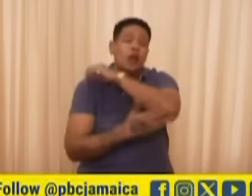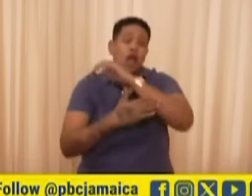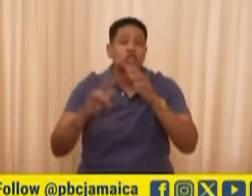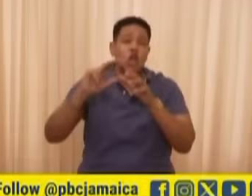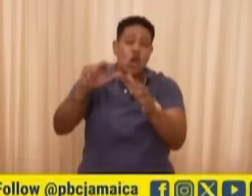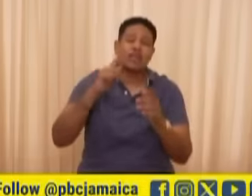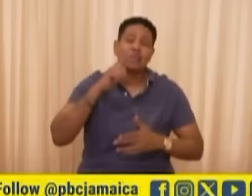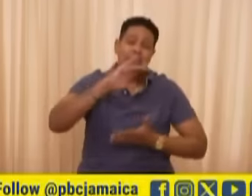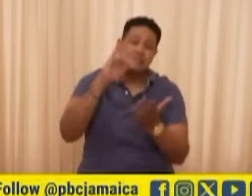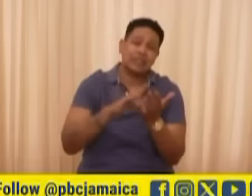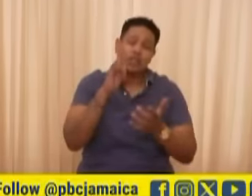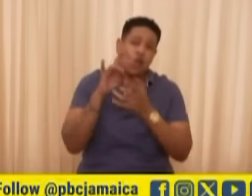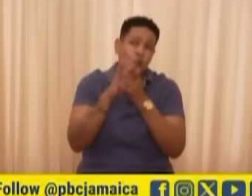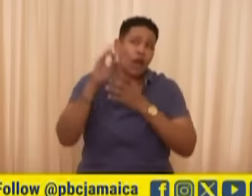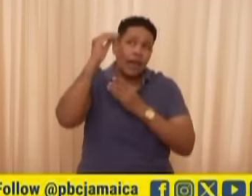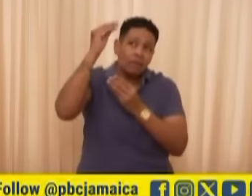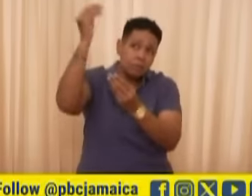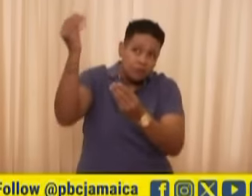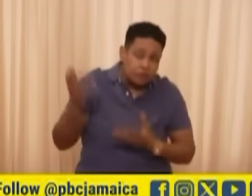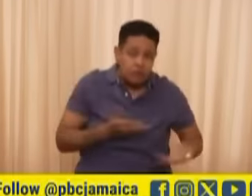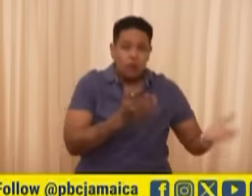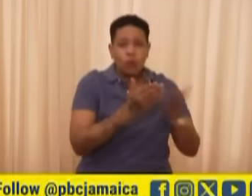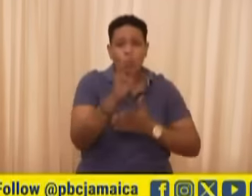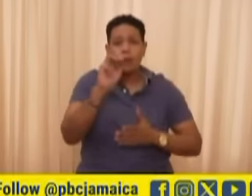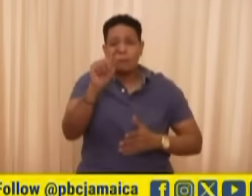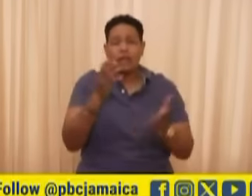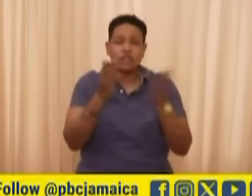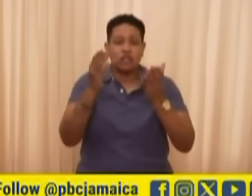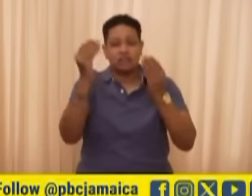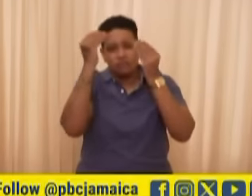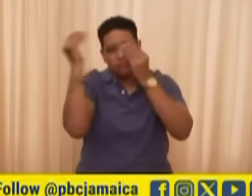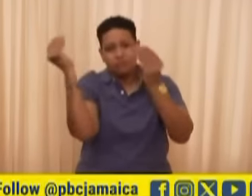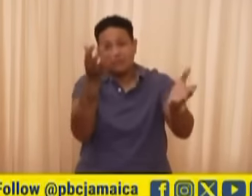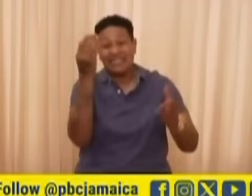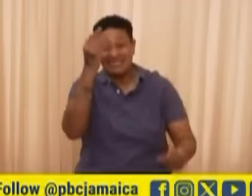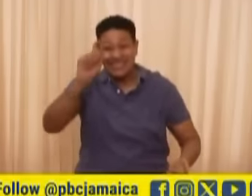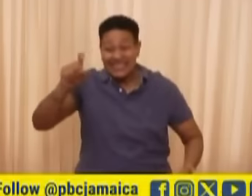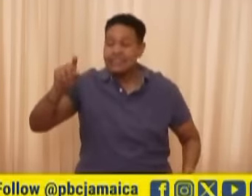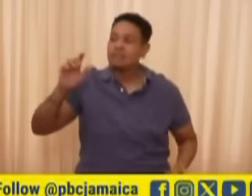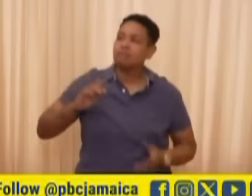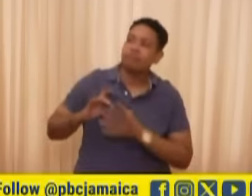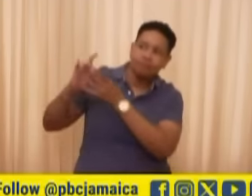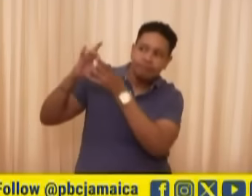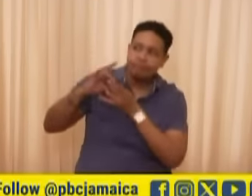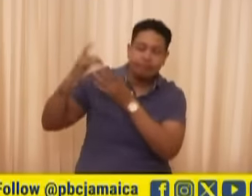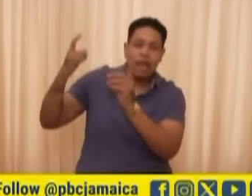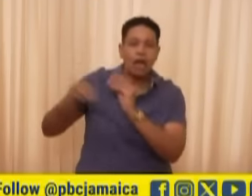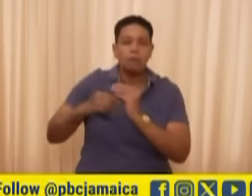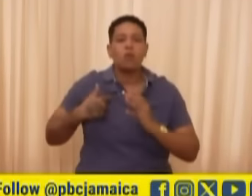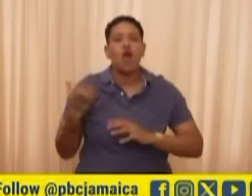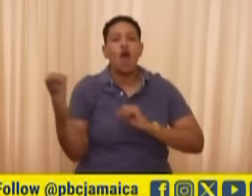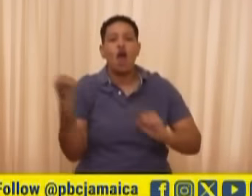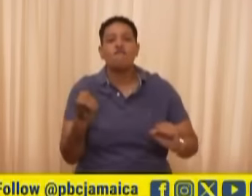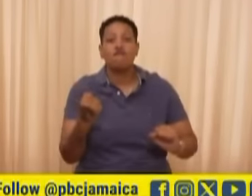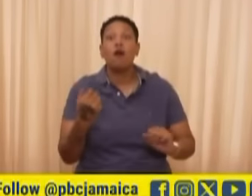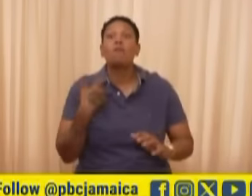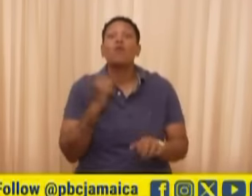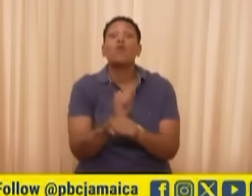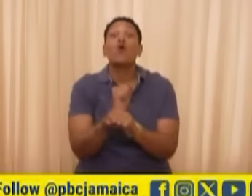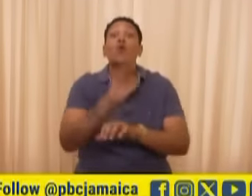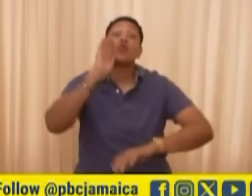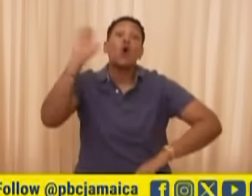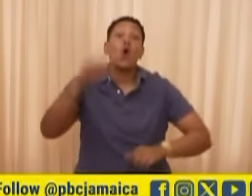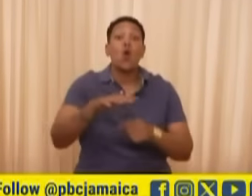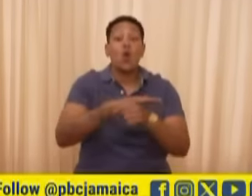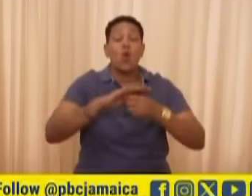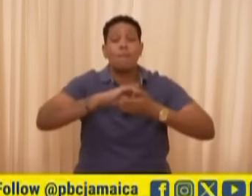Center, who coordinate their information through the Met Service to give you the information that you need. We can confirm that we're working with all of our local